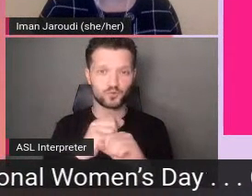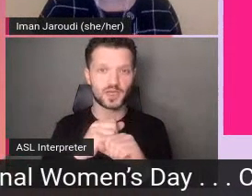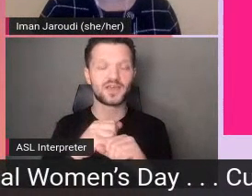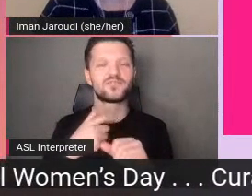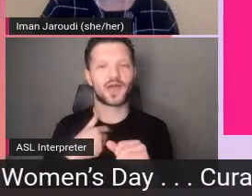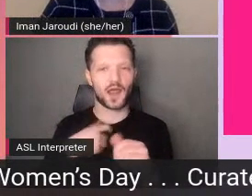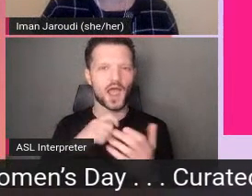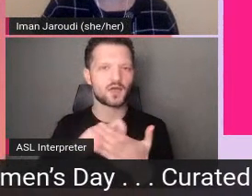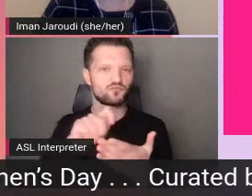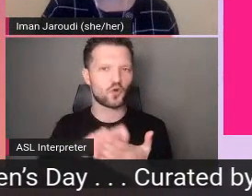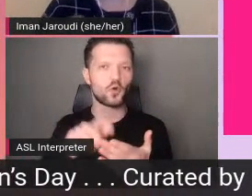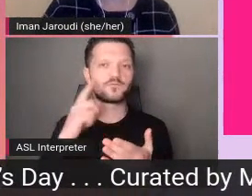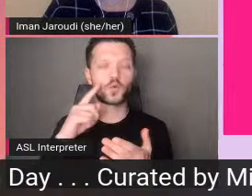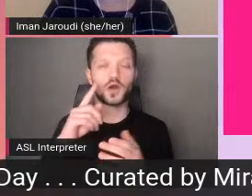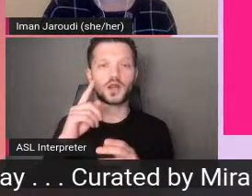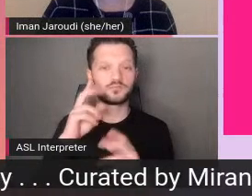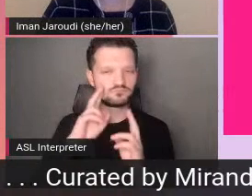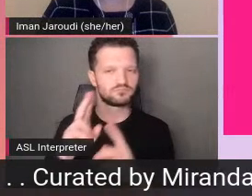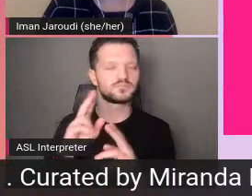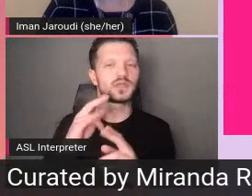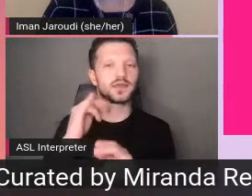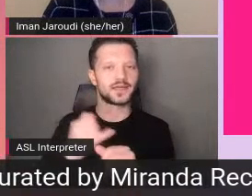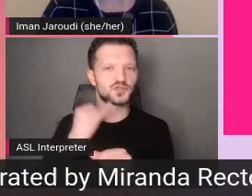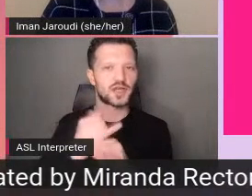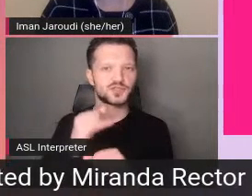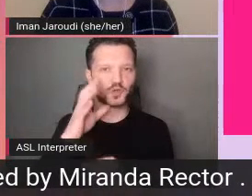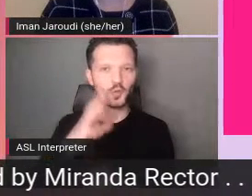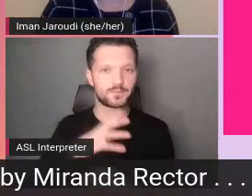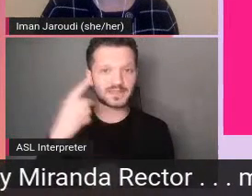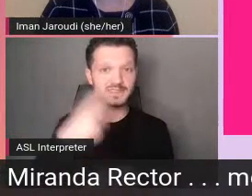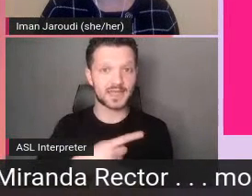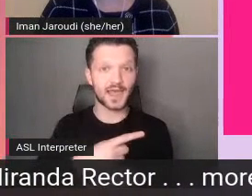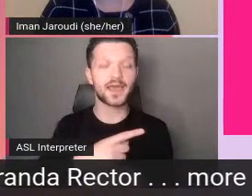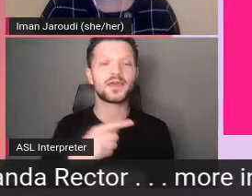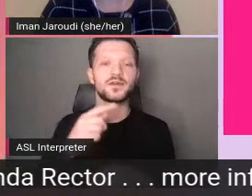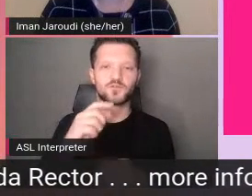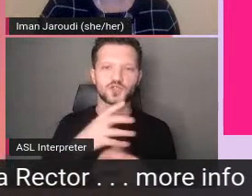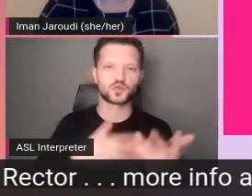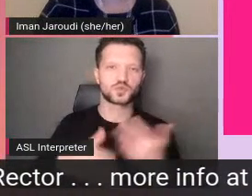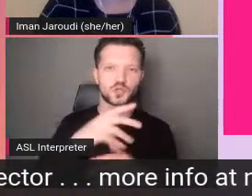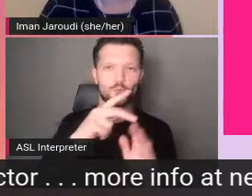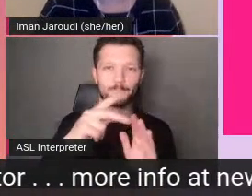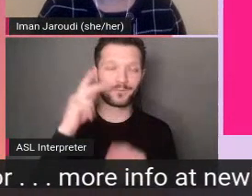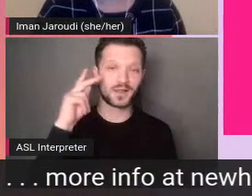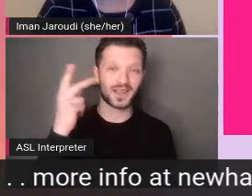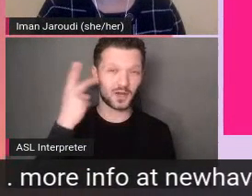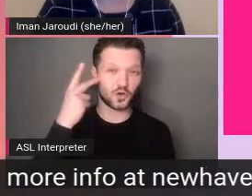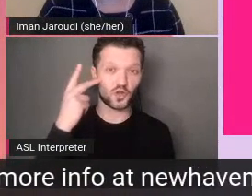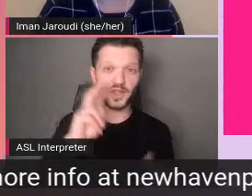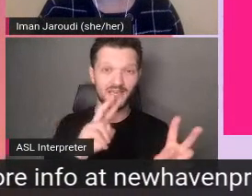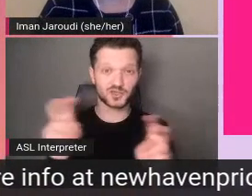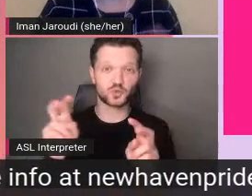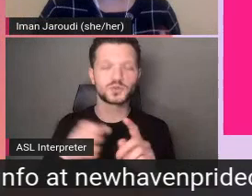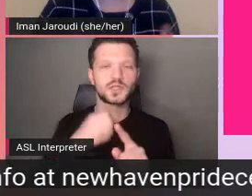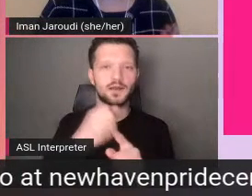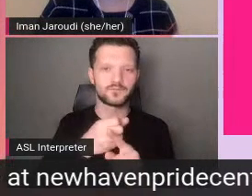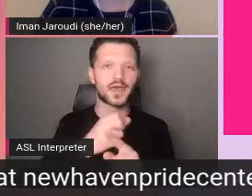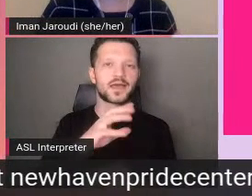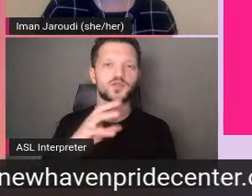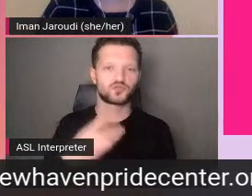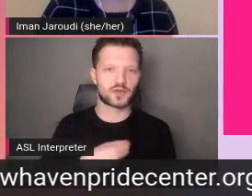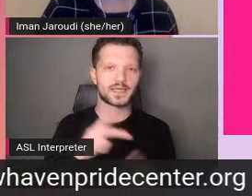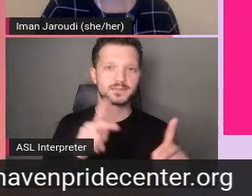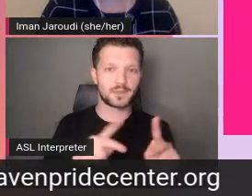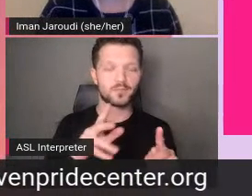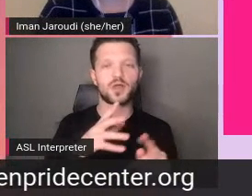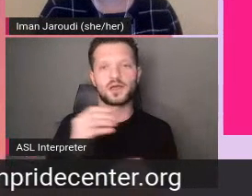Day that focuses on sociopolitical issues impacting trans people and especially trans women of color. Since it is absolutely critical